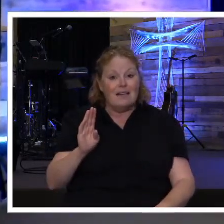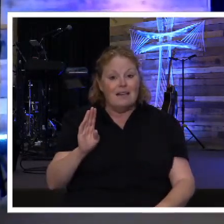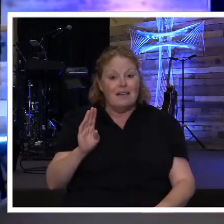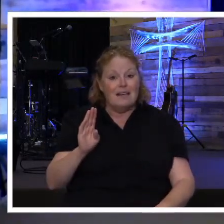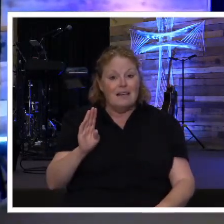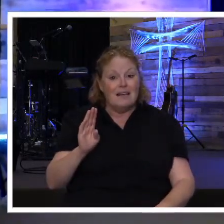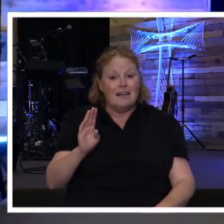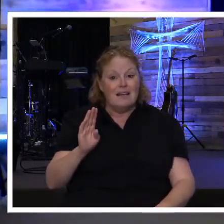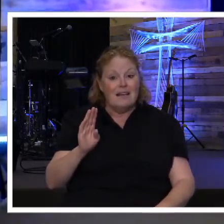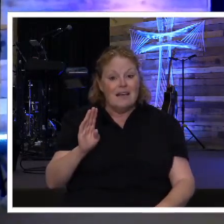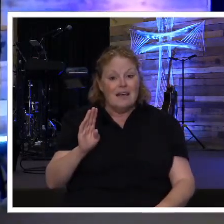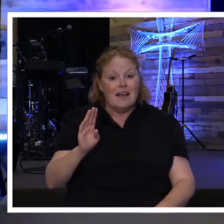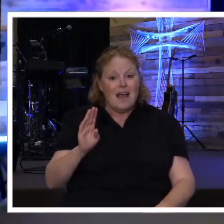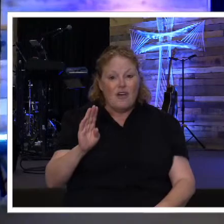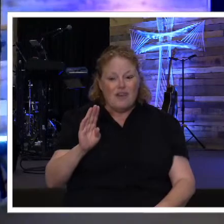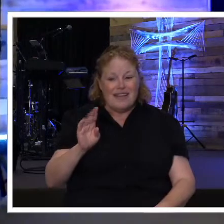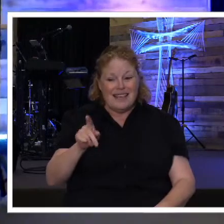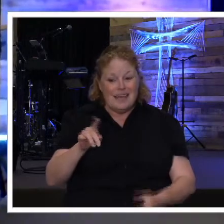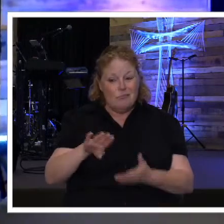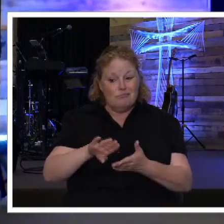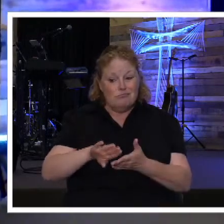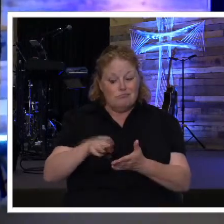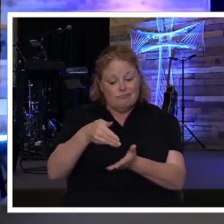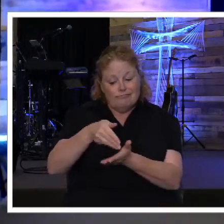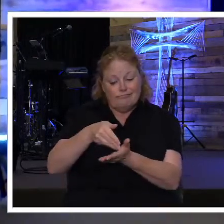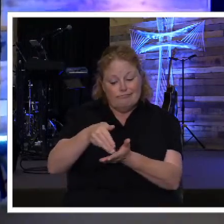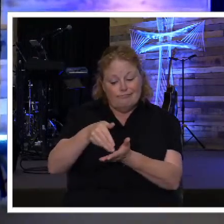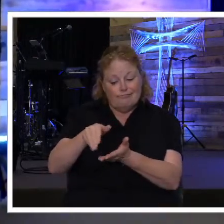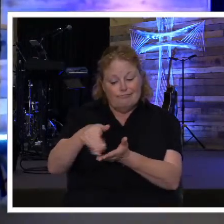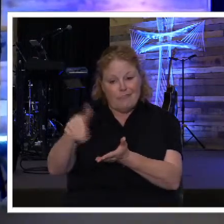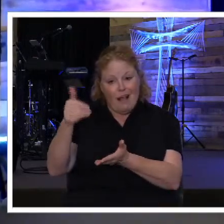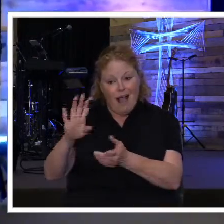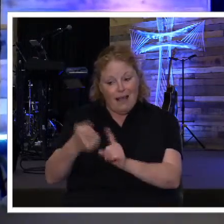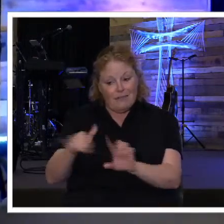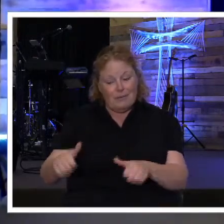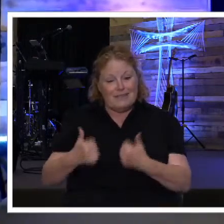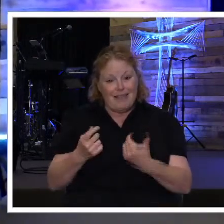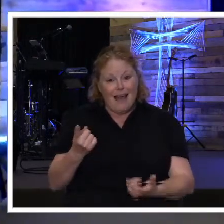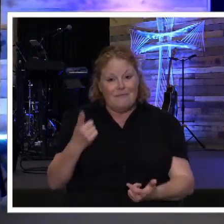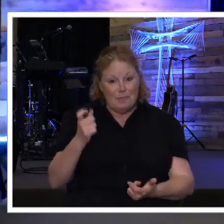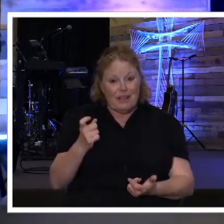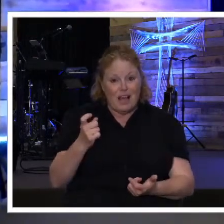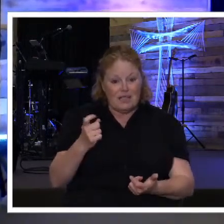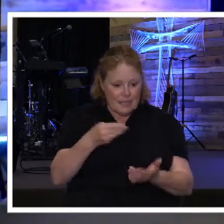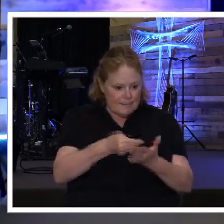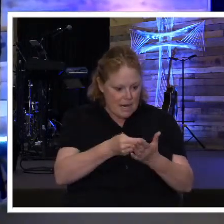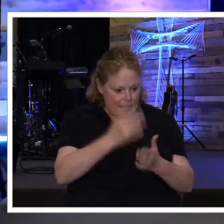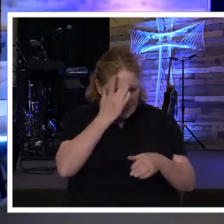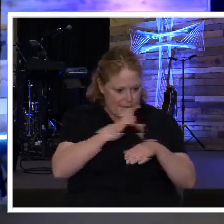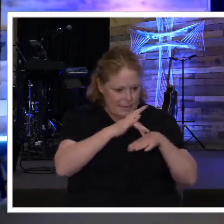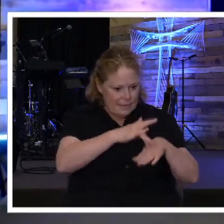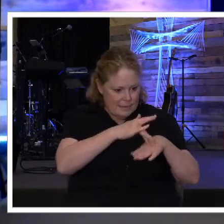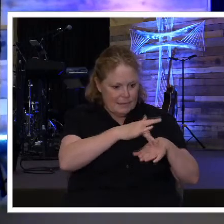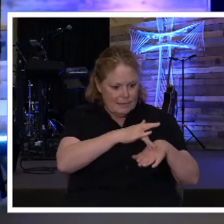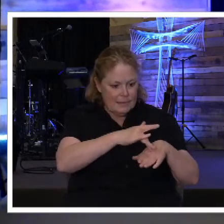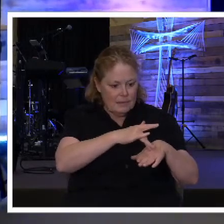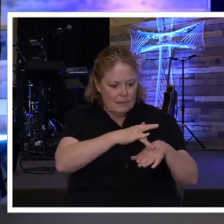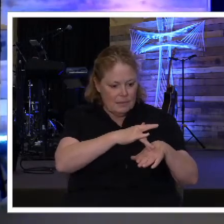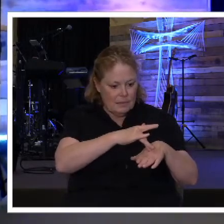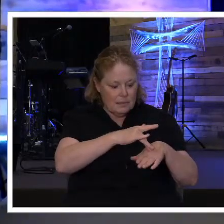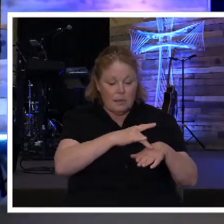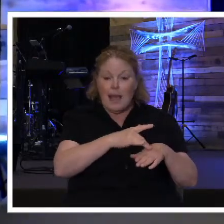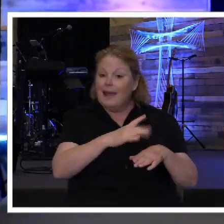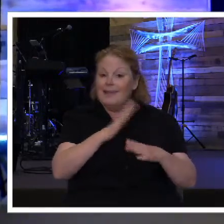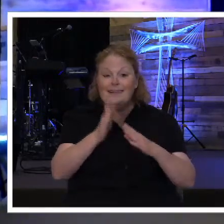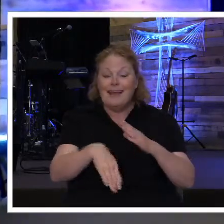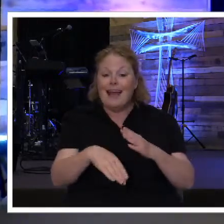has been squeezed out of his life. And faced with the opportunity to be obedient, chose the fake security of